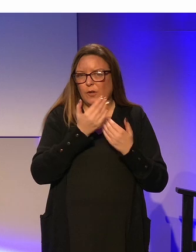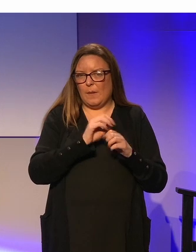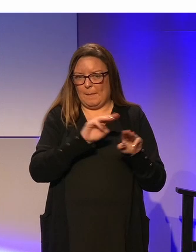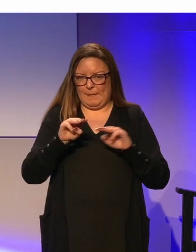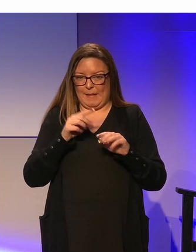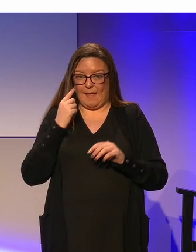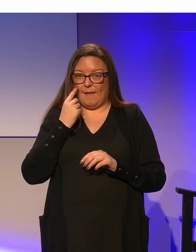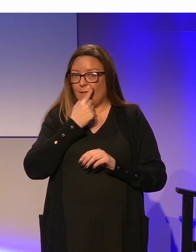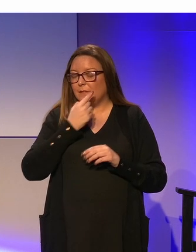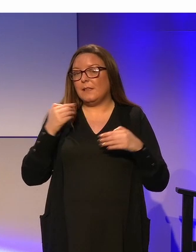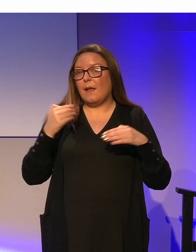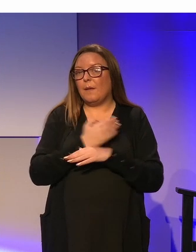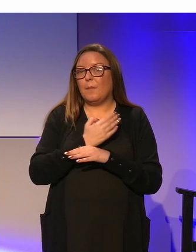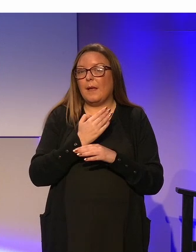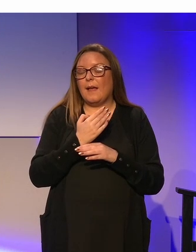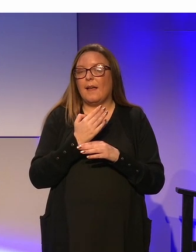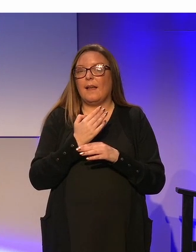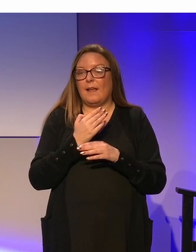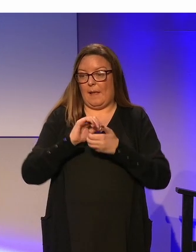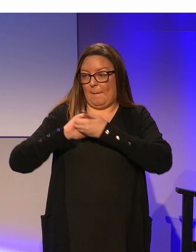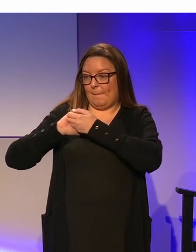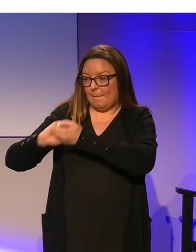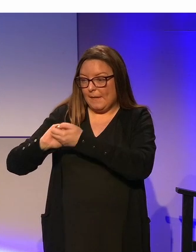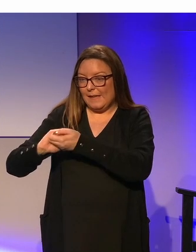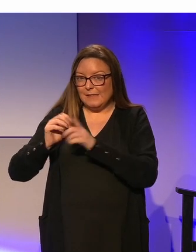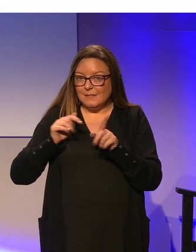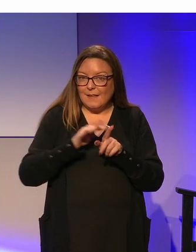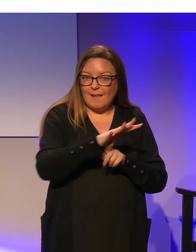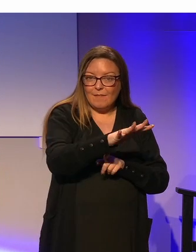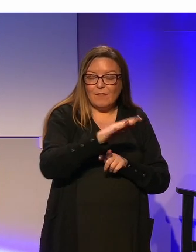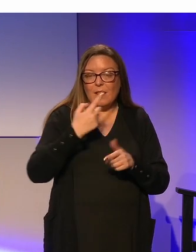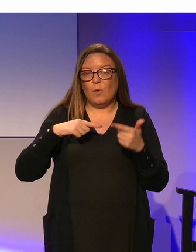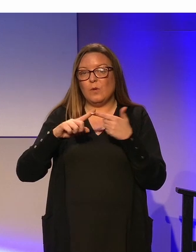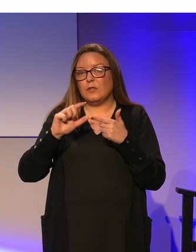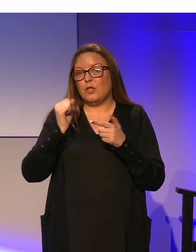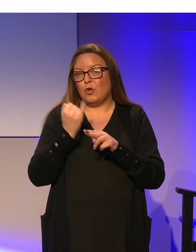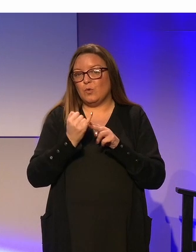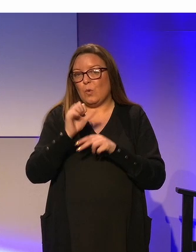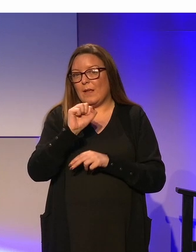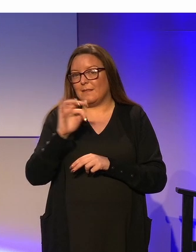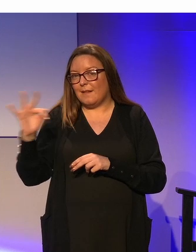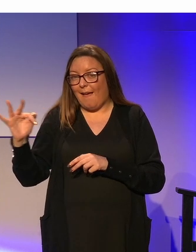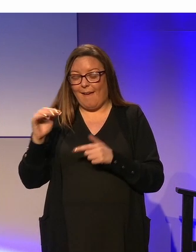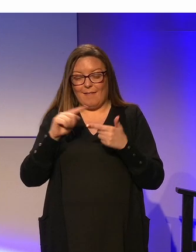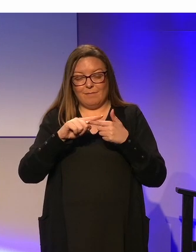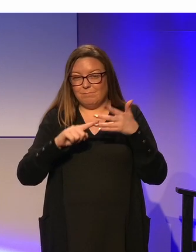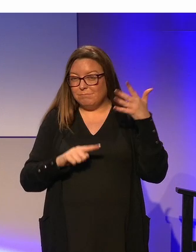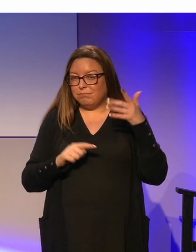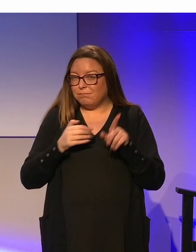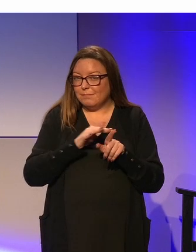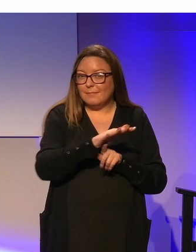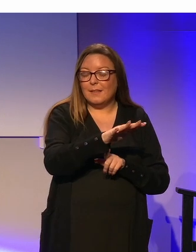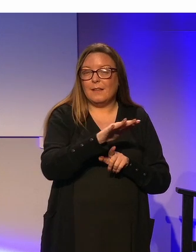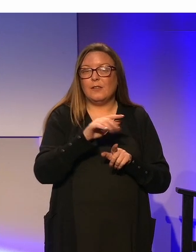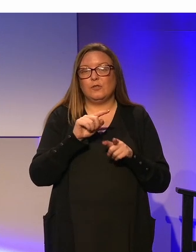by the dominance of peers and of school staff in the maps. And also I think